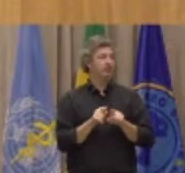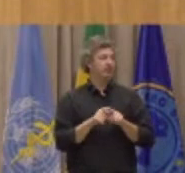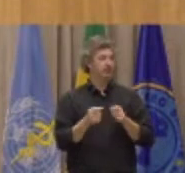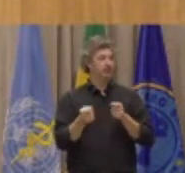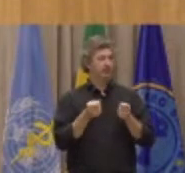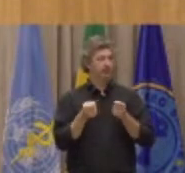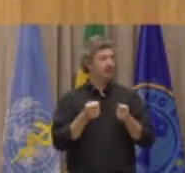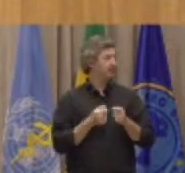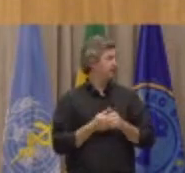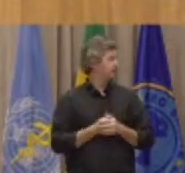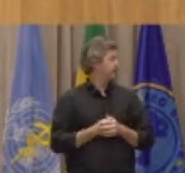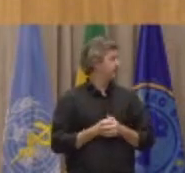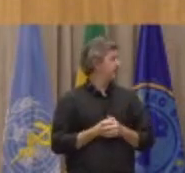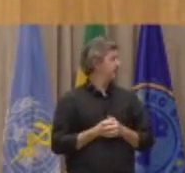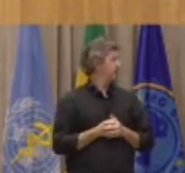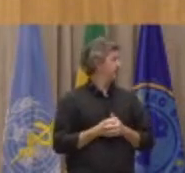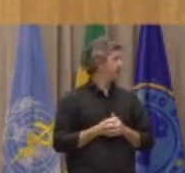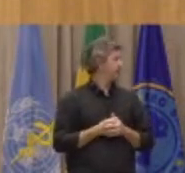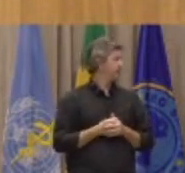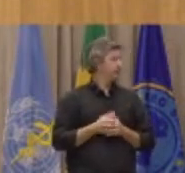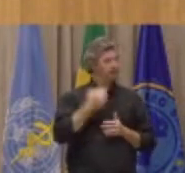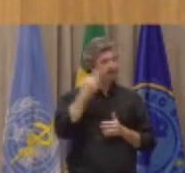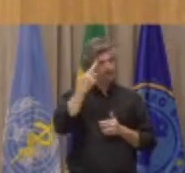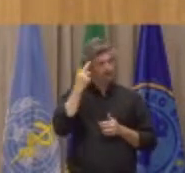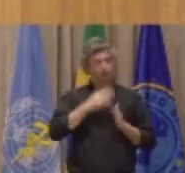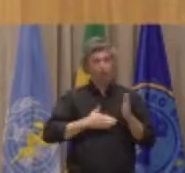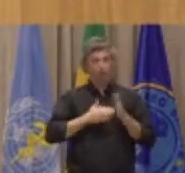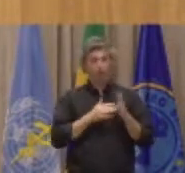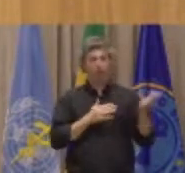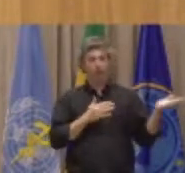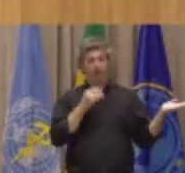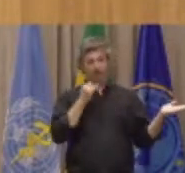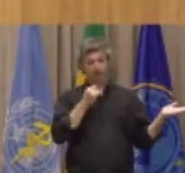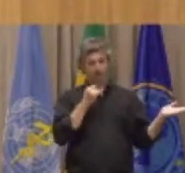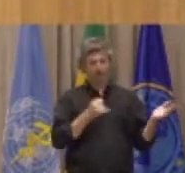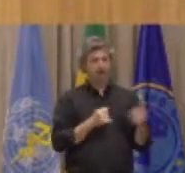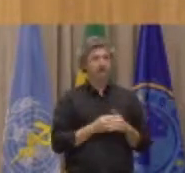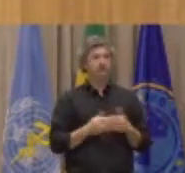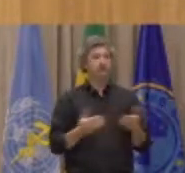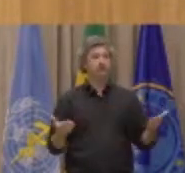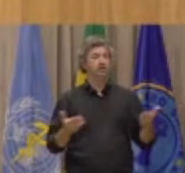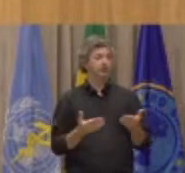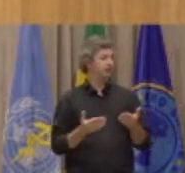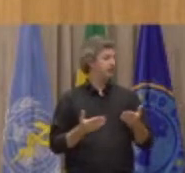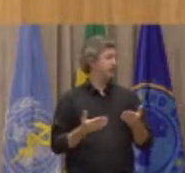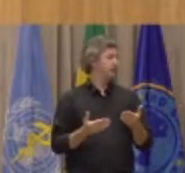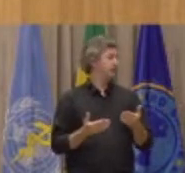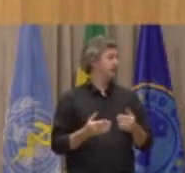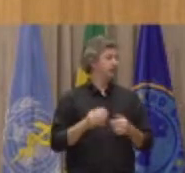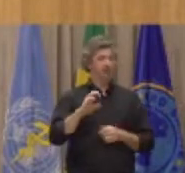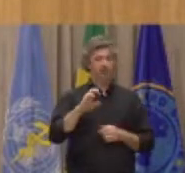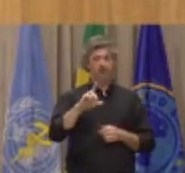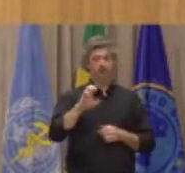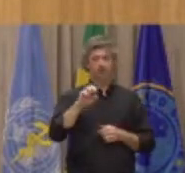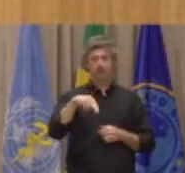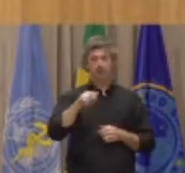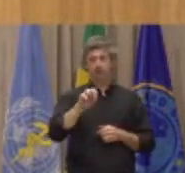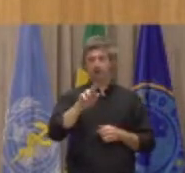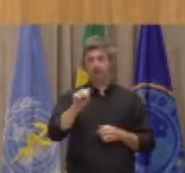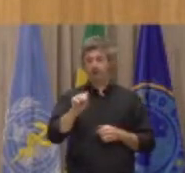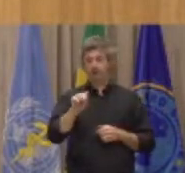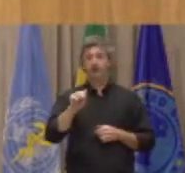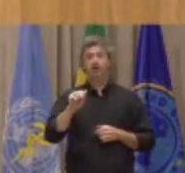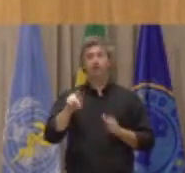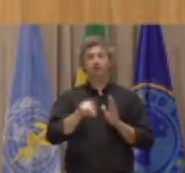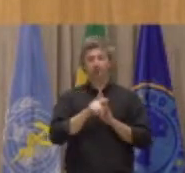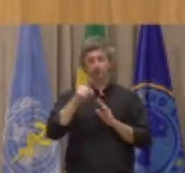we have to try to reflect on this information that we showed. Now we are going